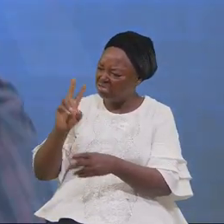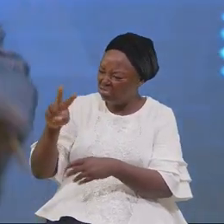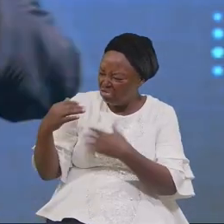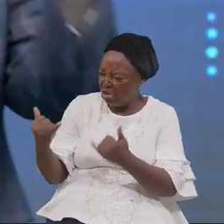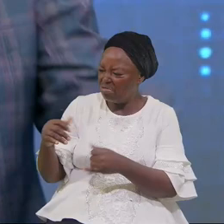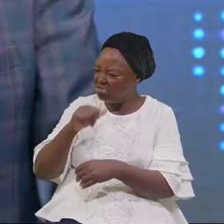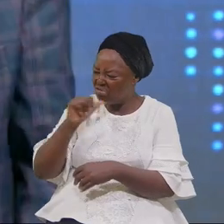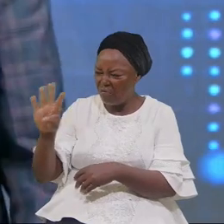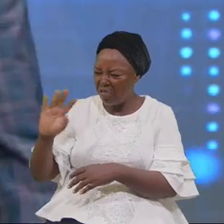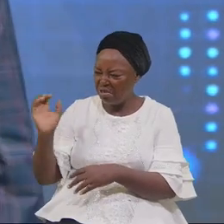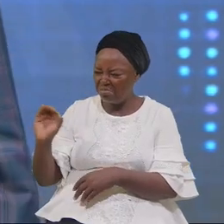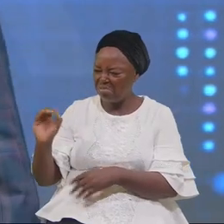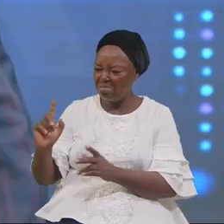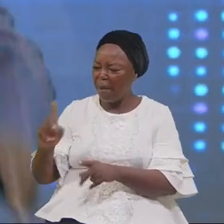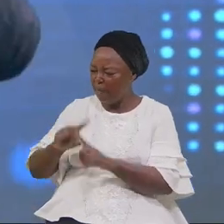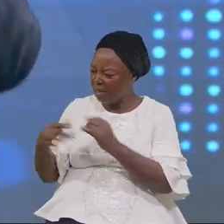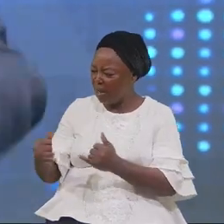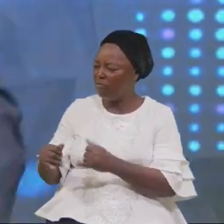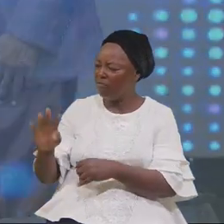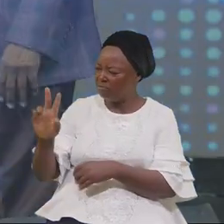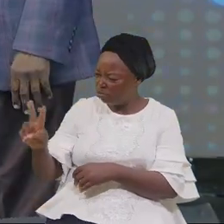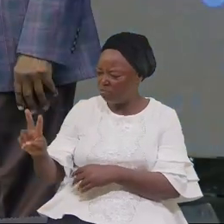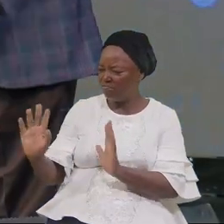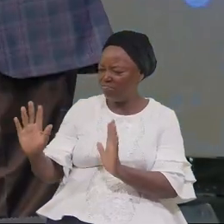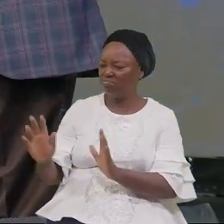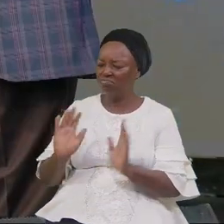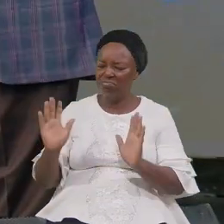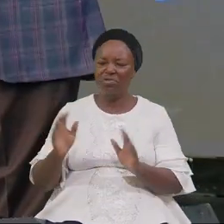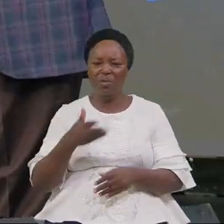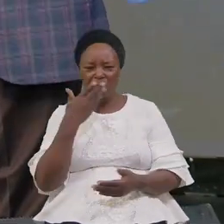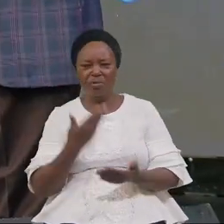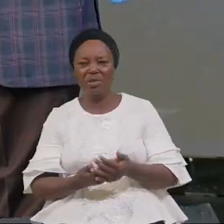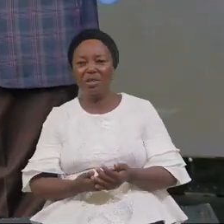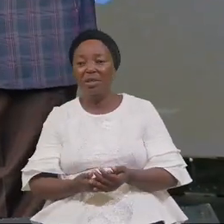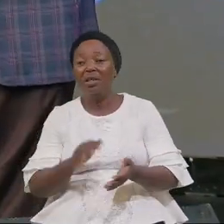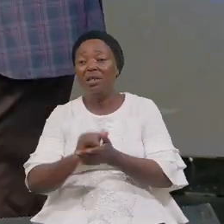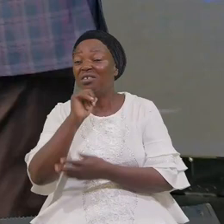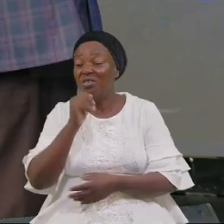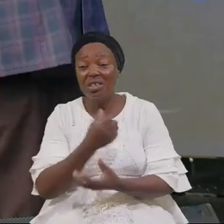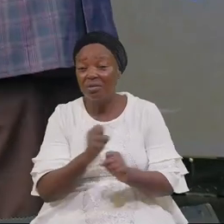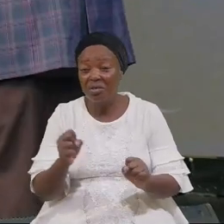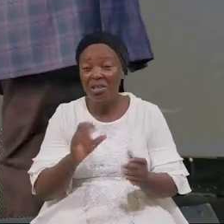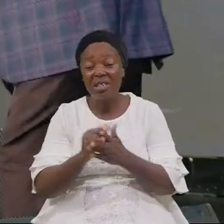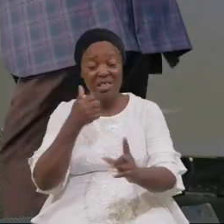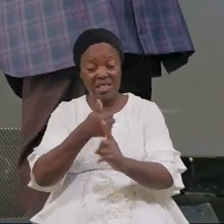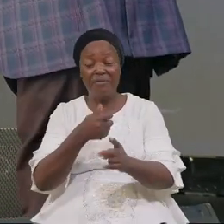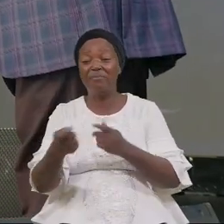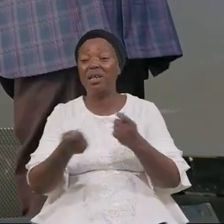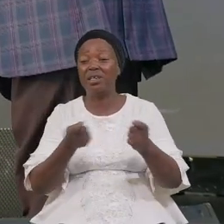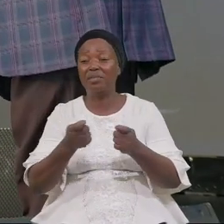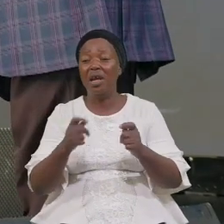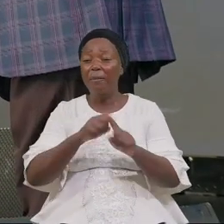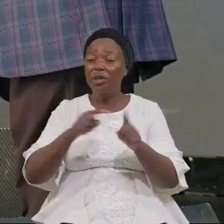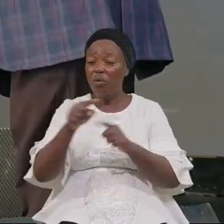That's no salvation. No self-management. When it comes to you, when it touches